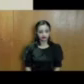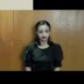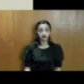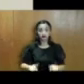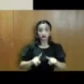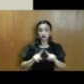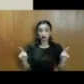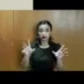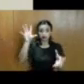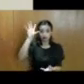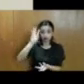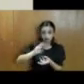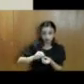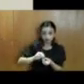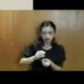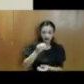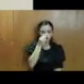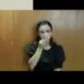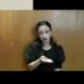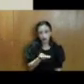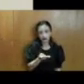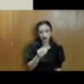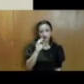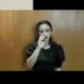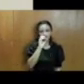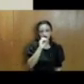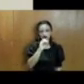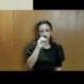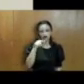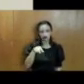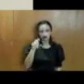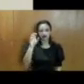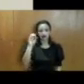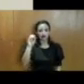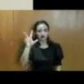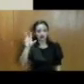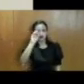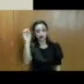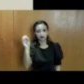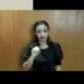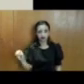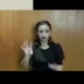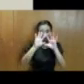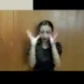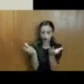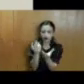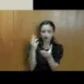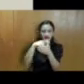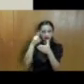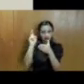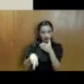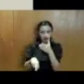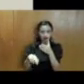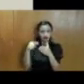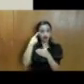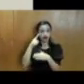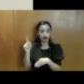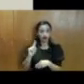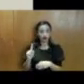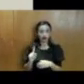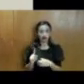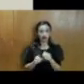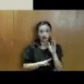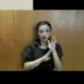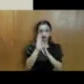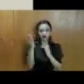the overall numbers are very small. 0.03% of global output is devoted to